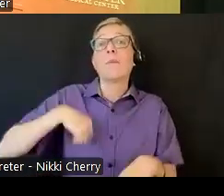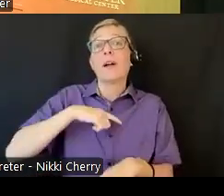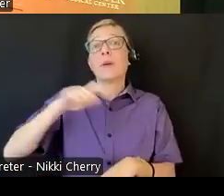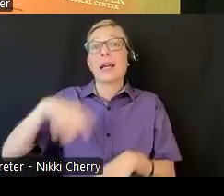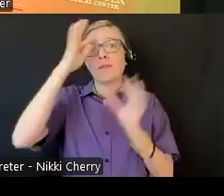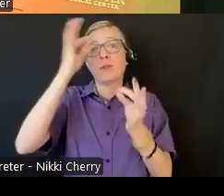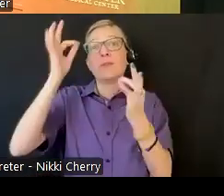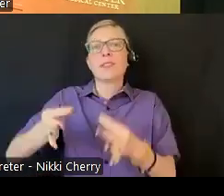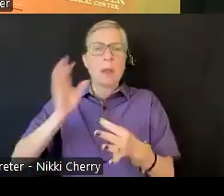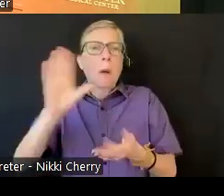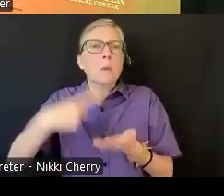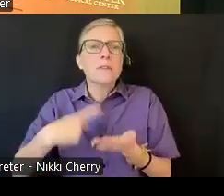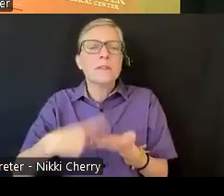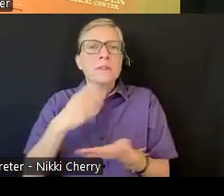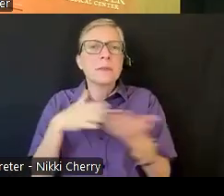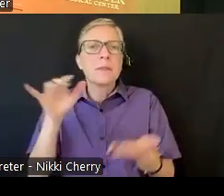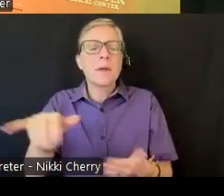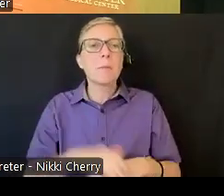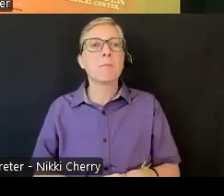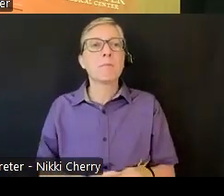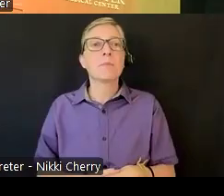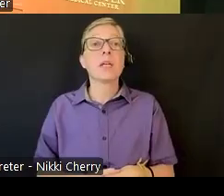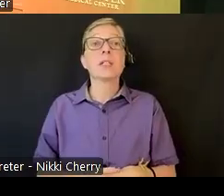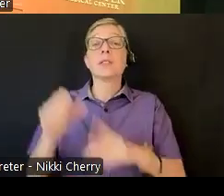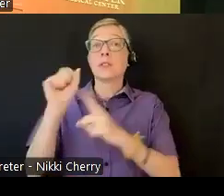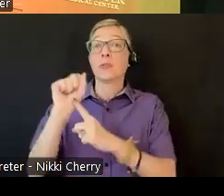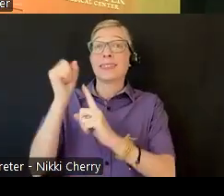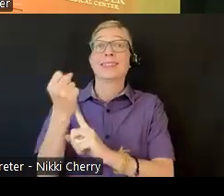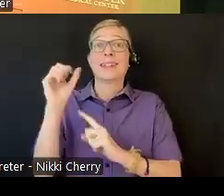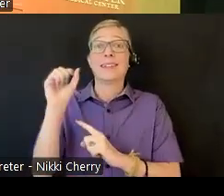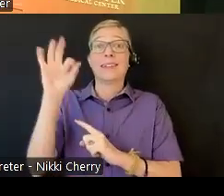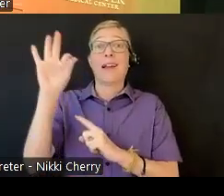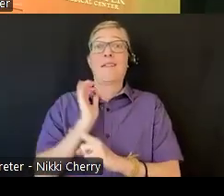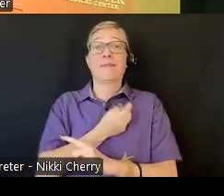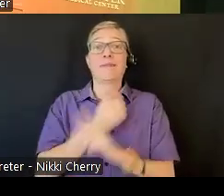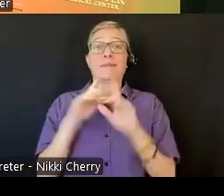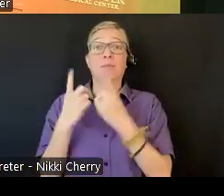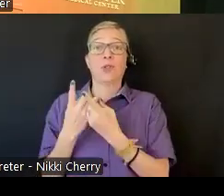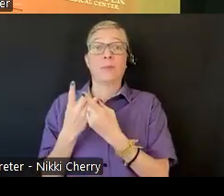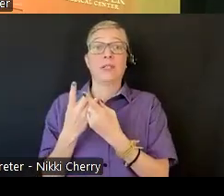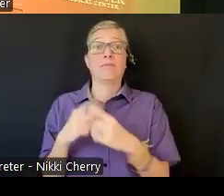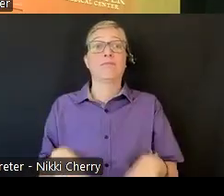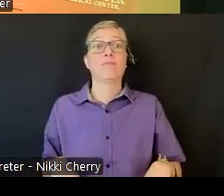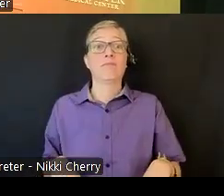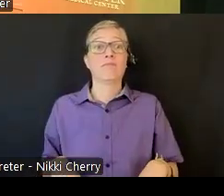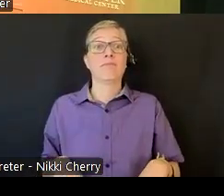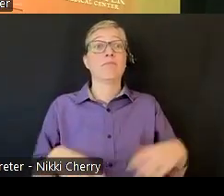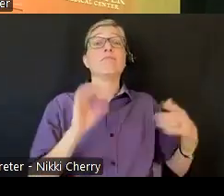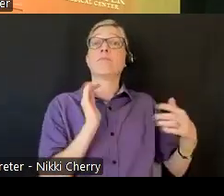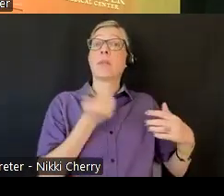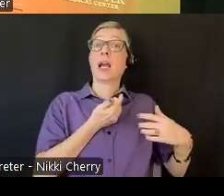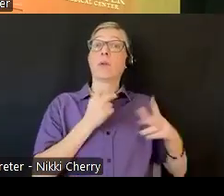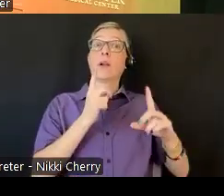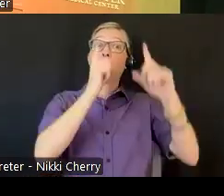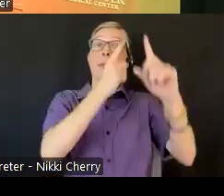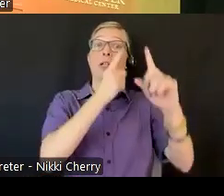We will talk about the state of the department, and we'll primarily focus on the overall missions of the department,